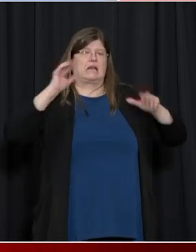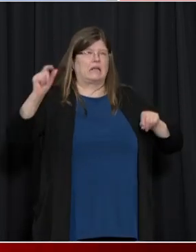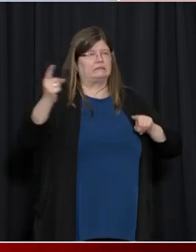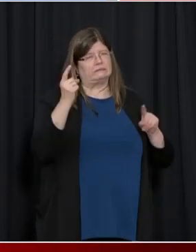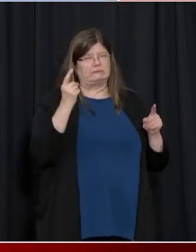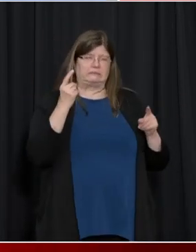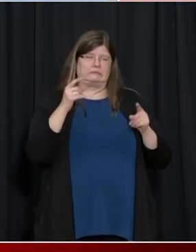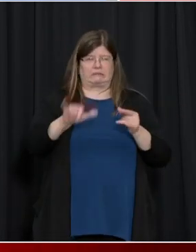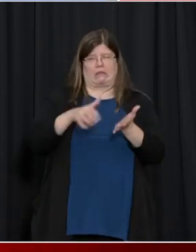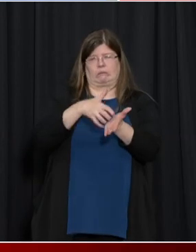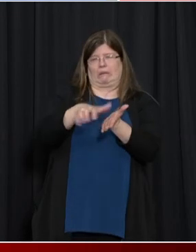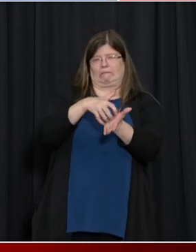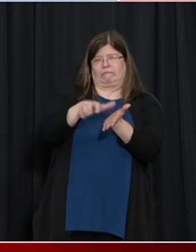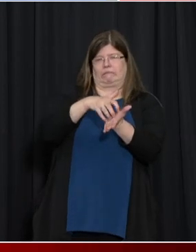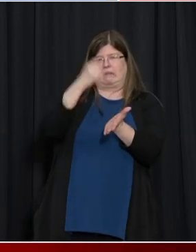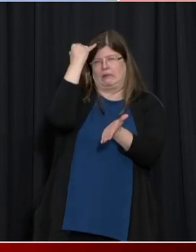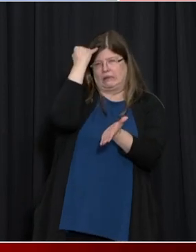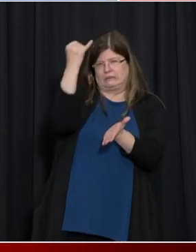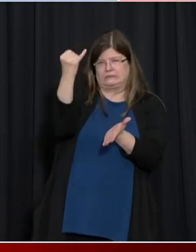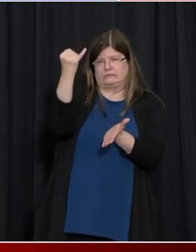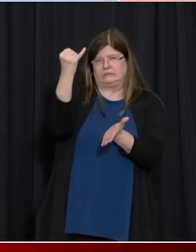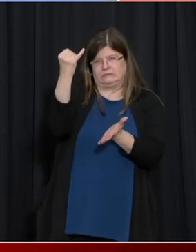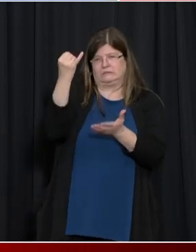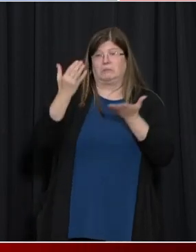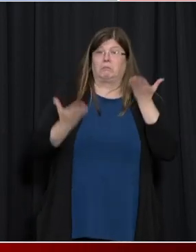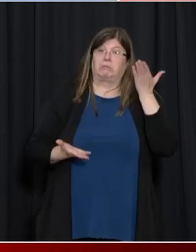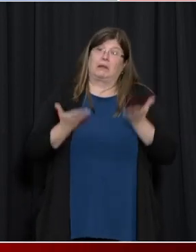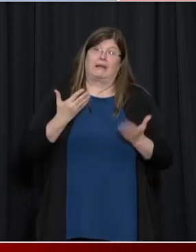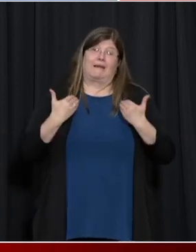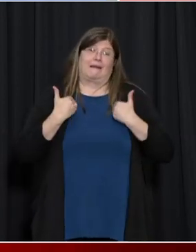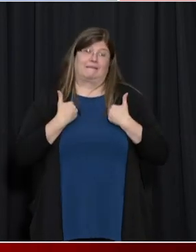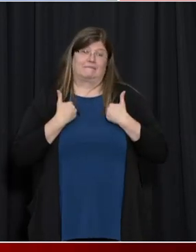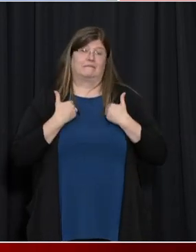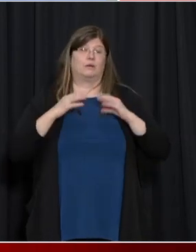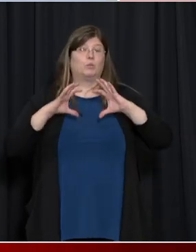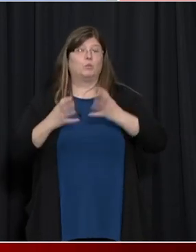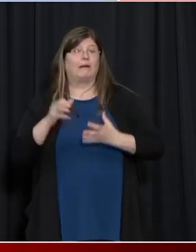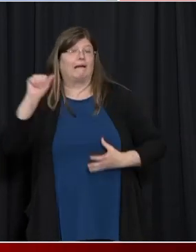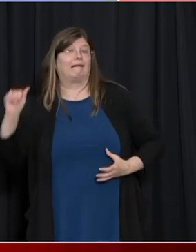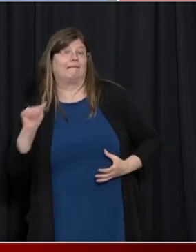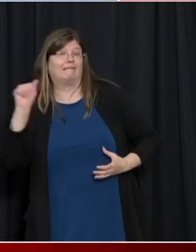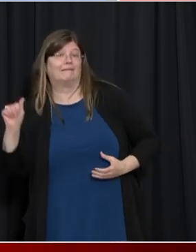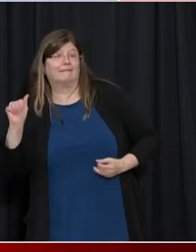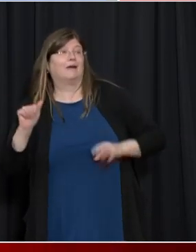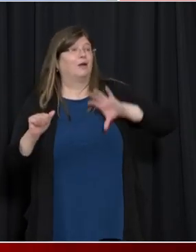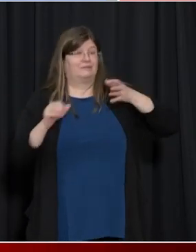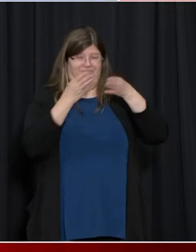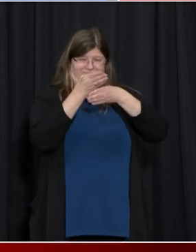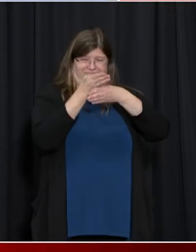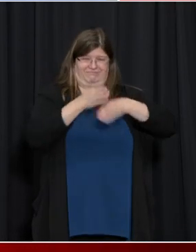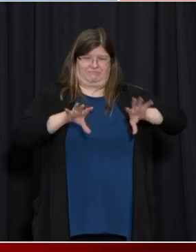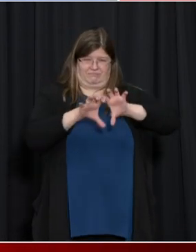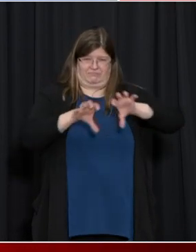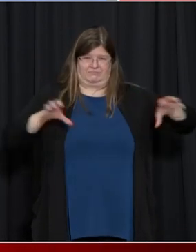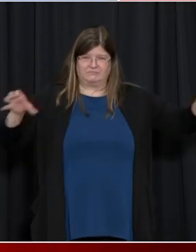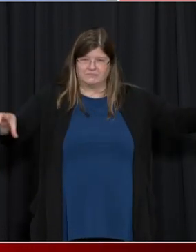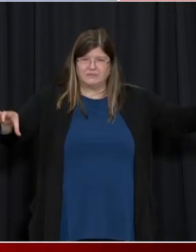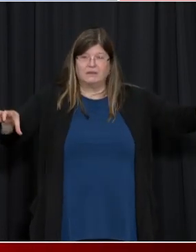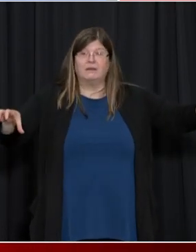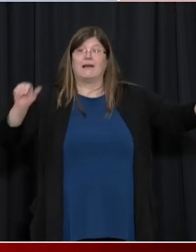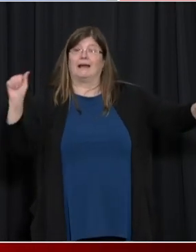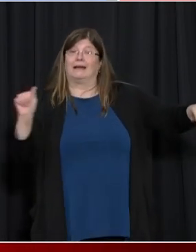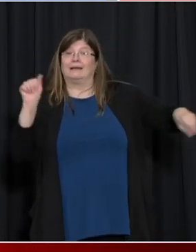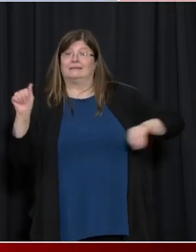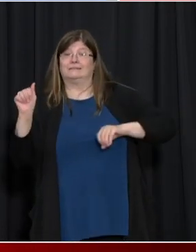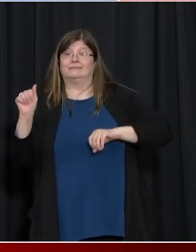there is an A group of students and a B group of students, and that they attend classes or school on alternate days. So those